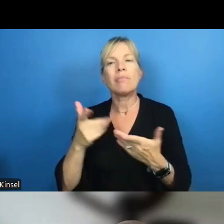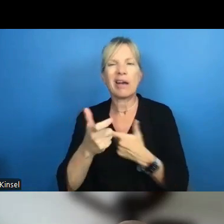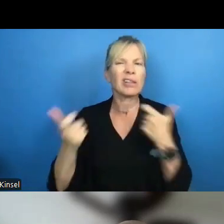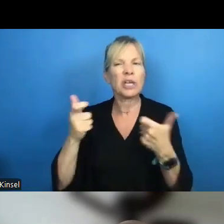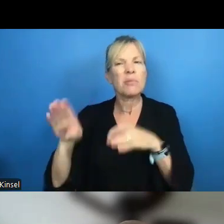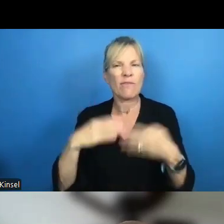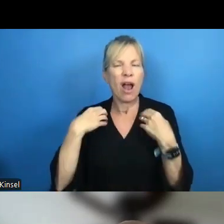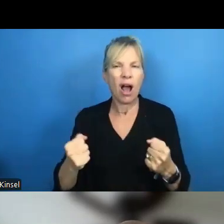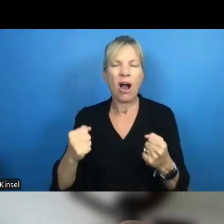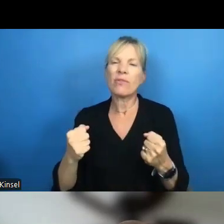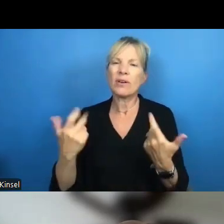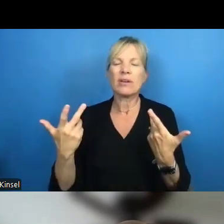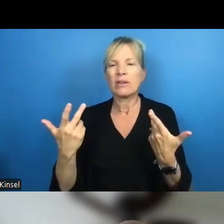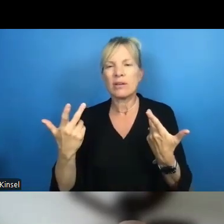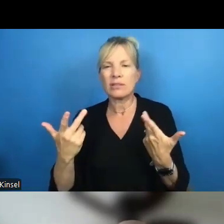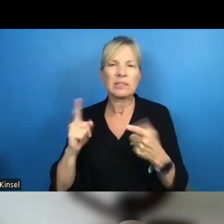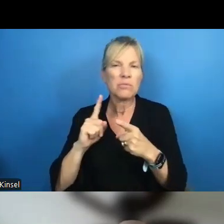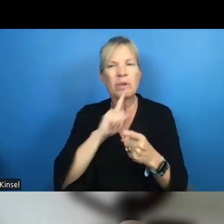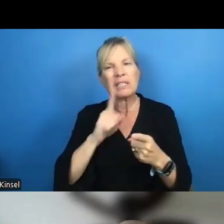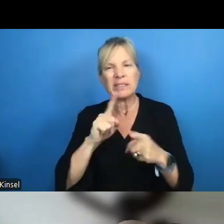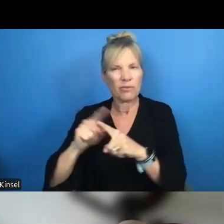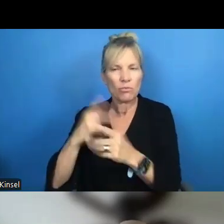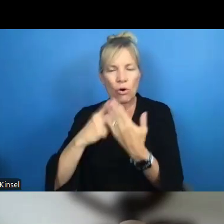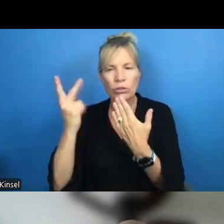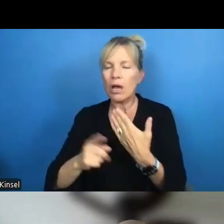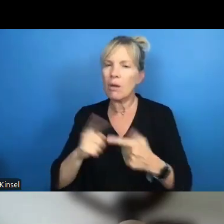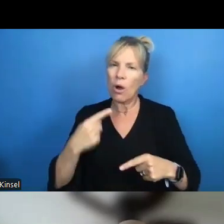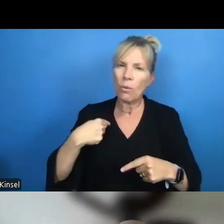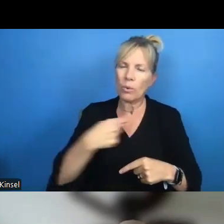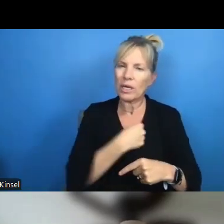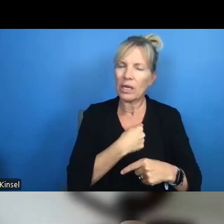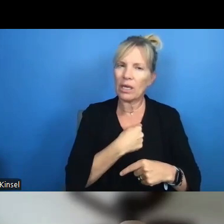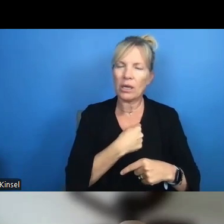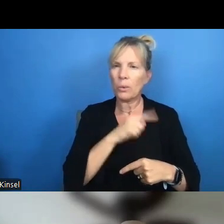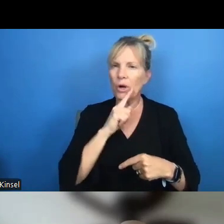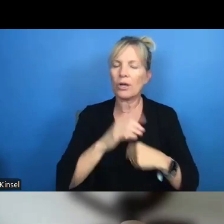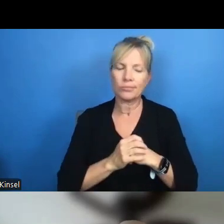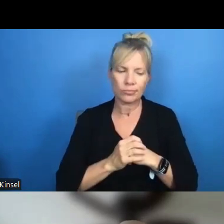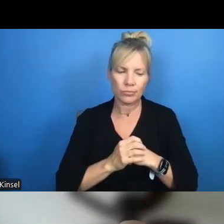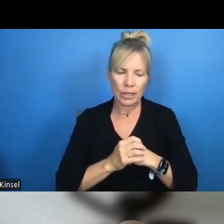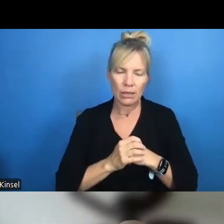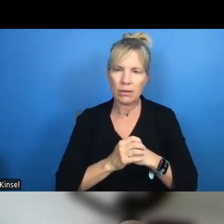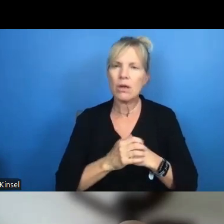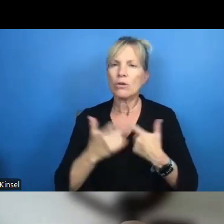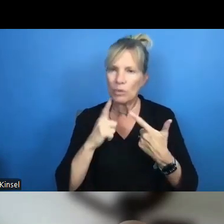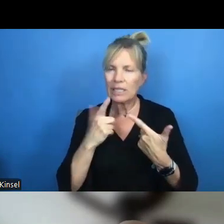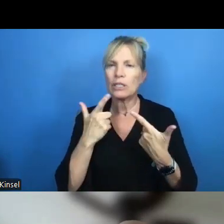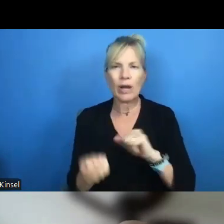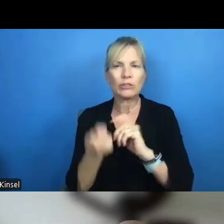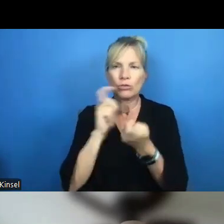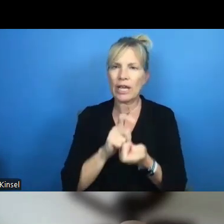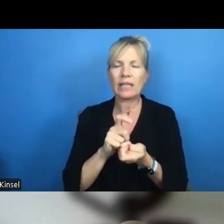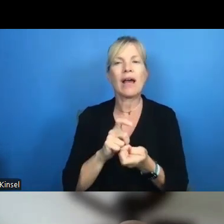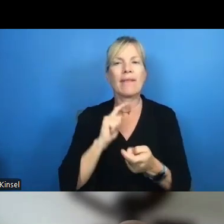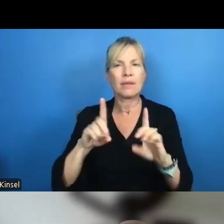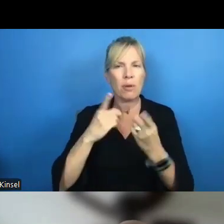health care, a fairly mature program. But we were taking on really a reform effort at the Department of